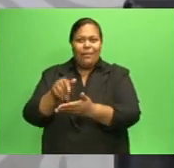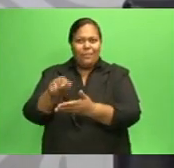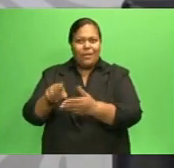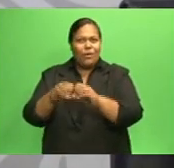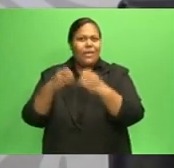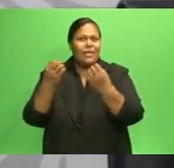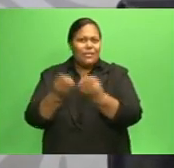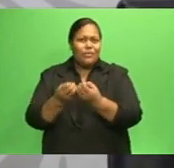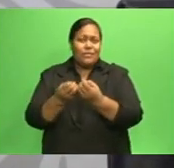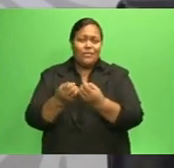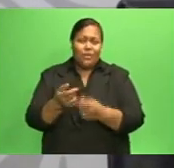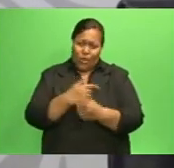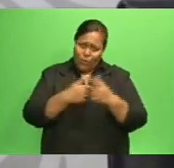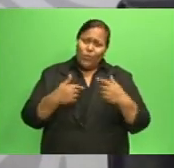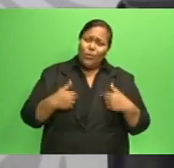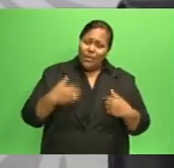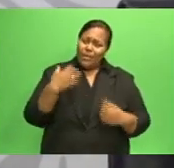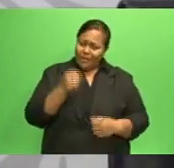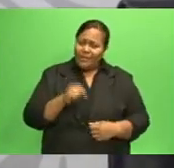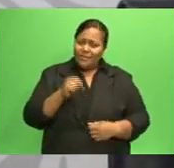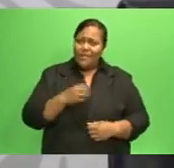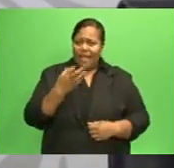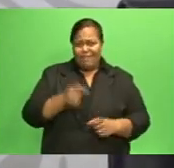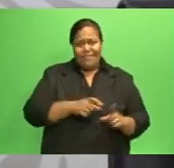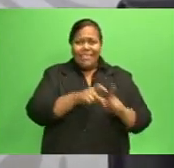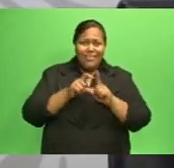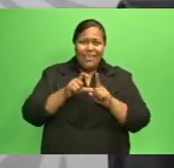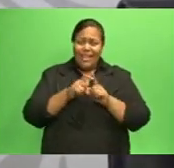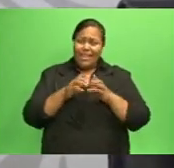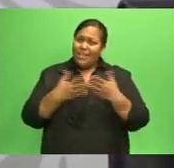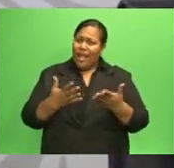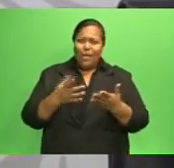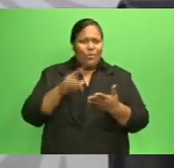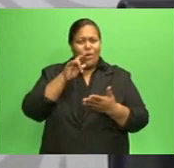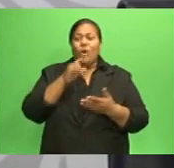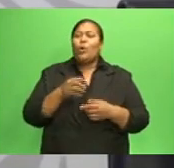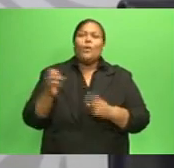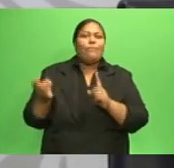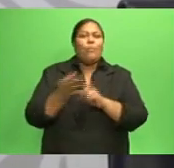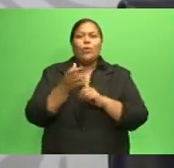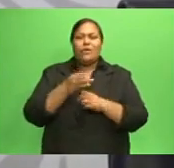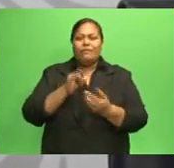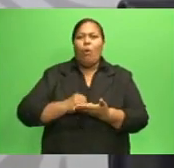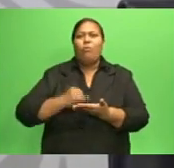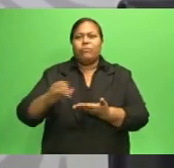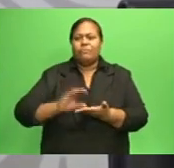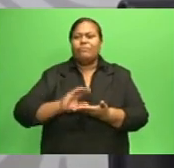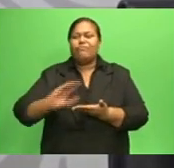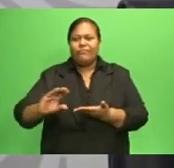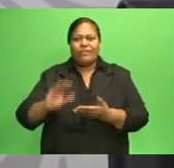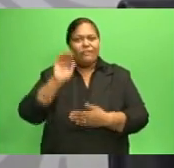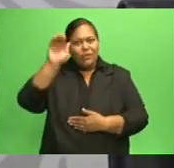circumstance, it is very important for us to invest in our future generation, and one of the best ways to do that is to get